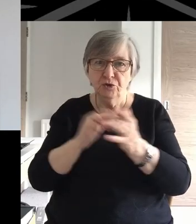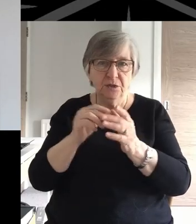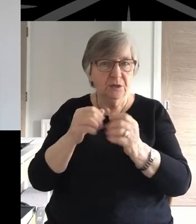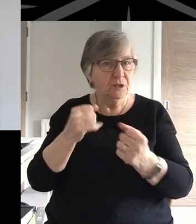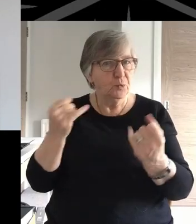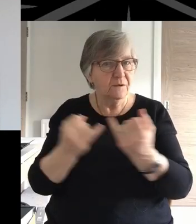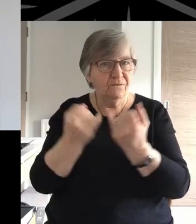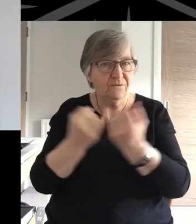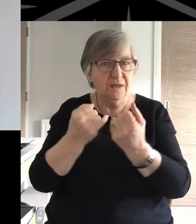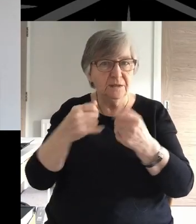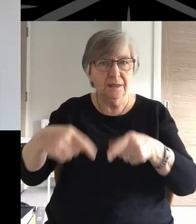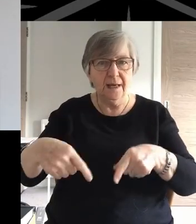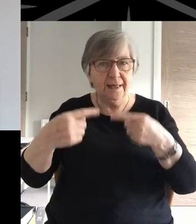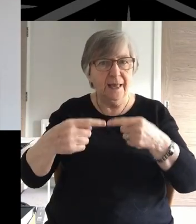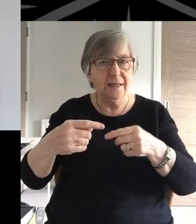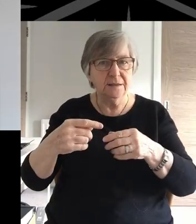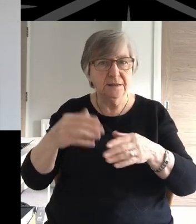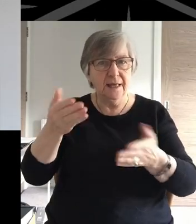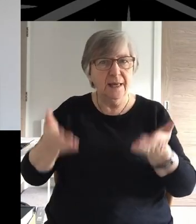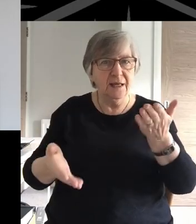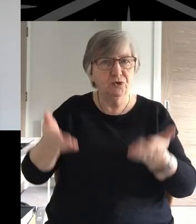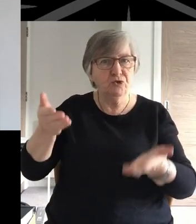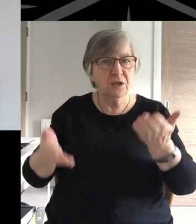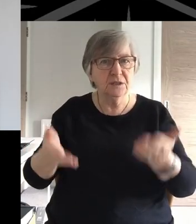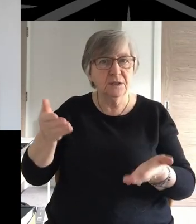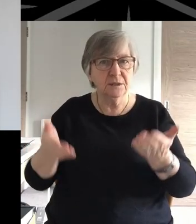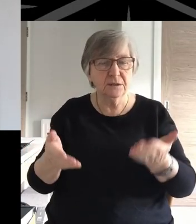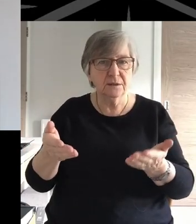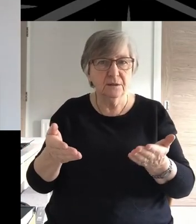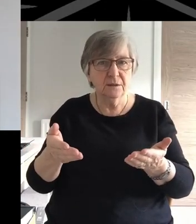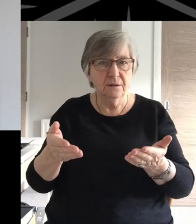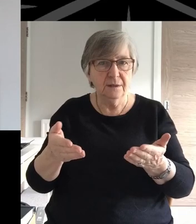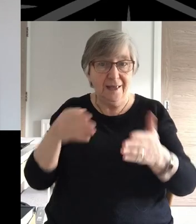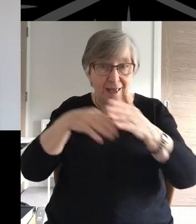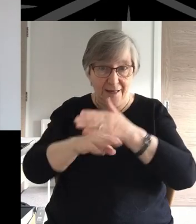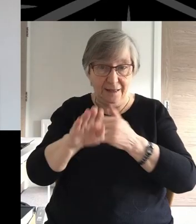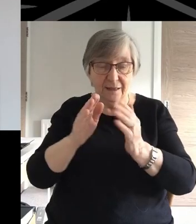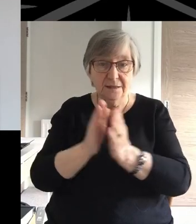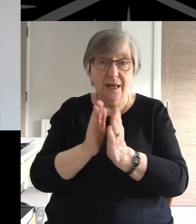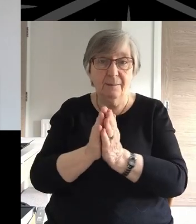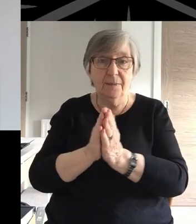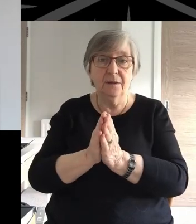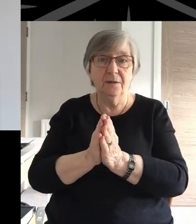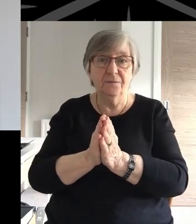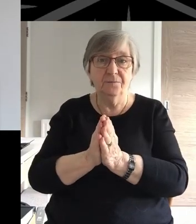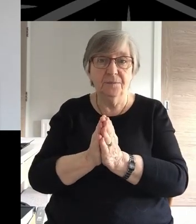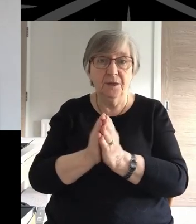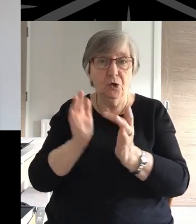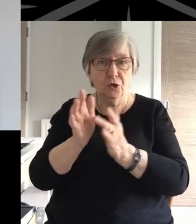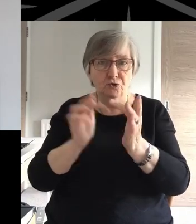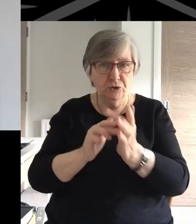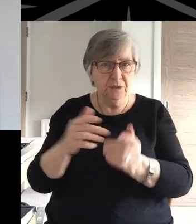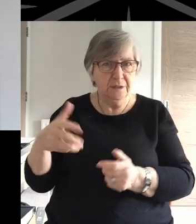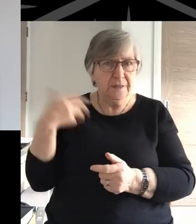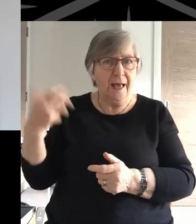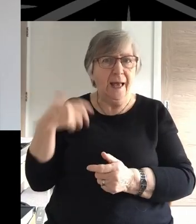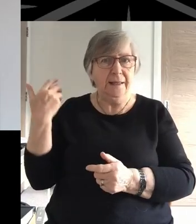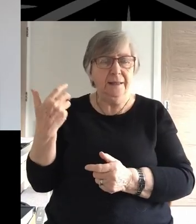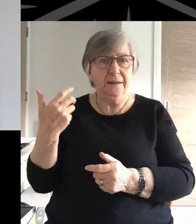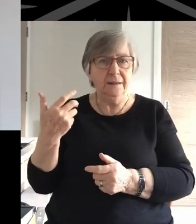injustice. He was fighting against corruption inside the temple. We see Jesus' anger come